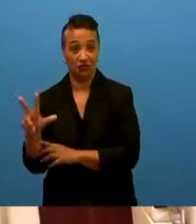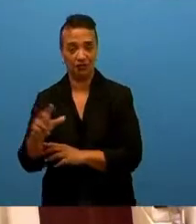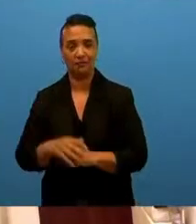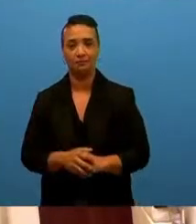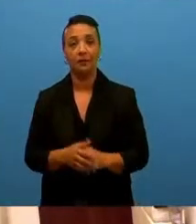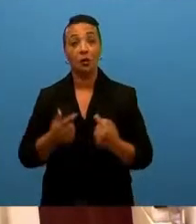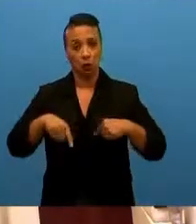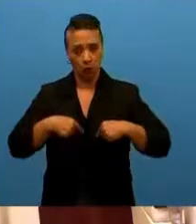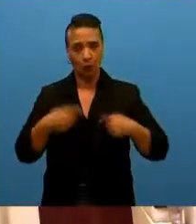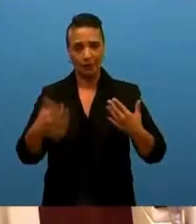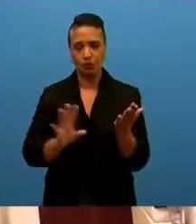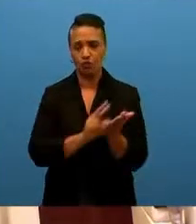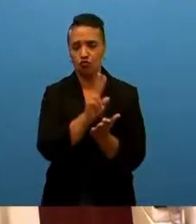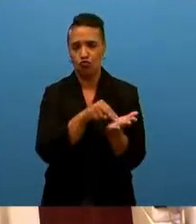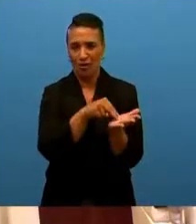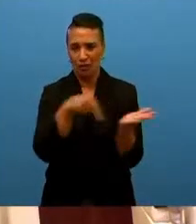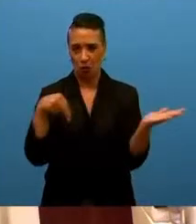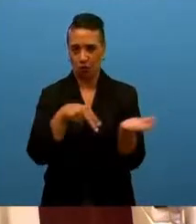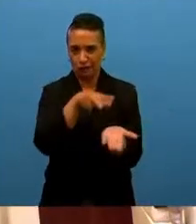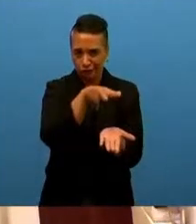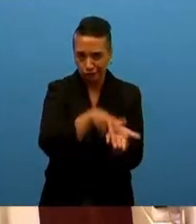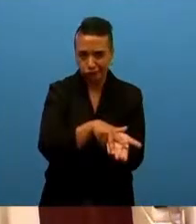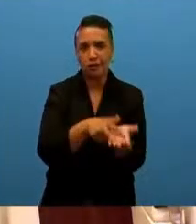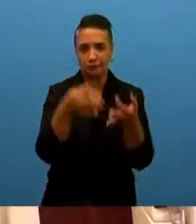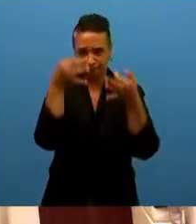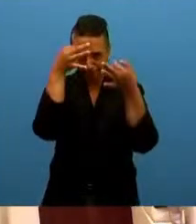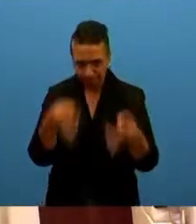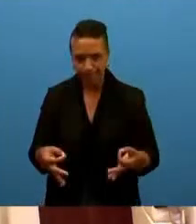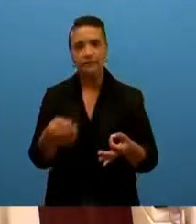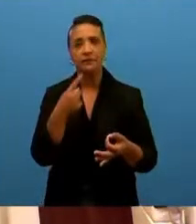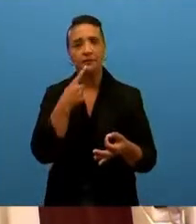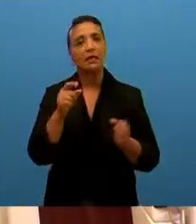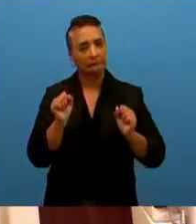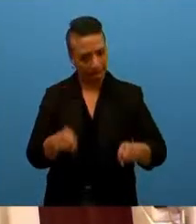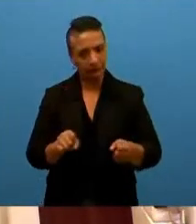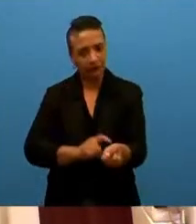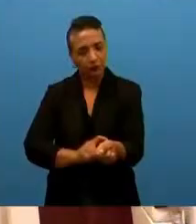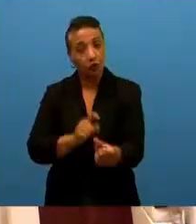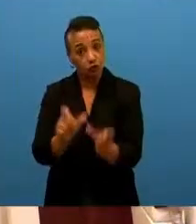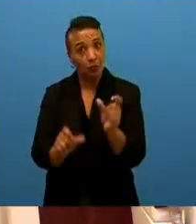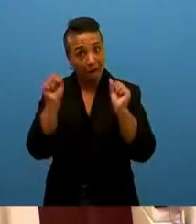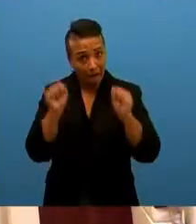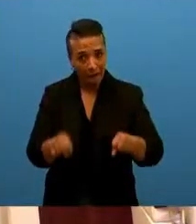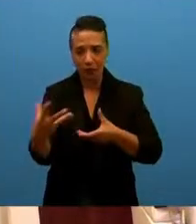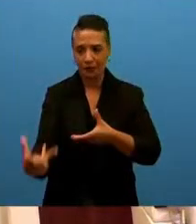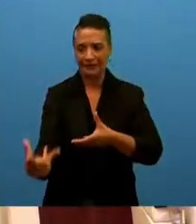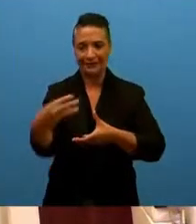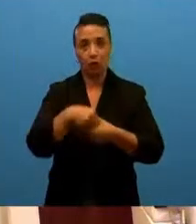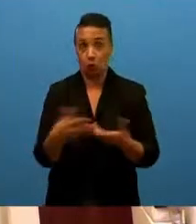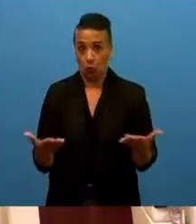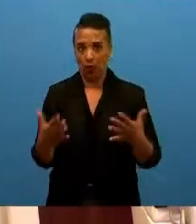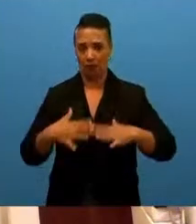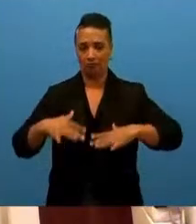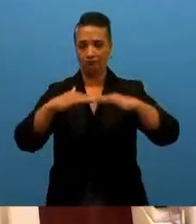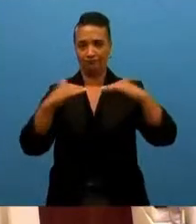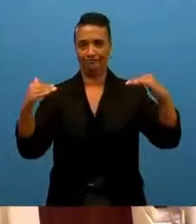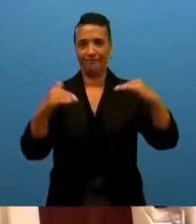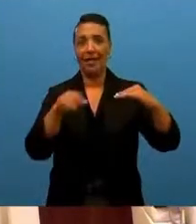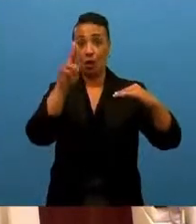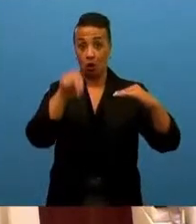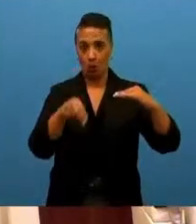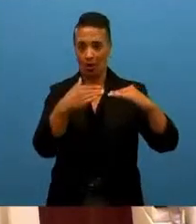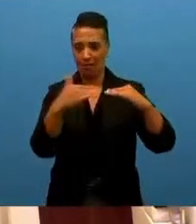draft resolution on enhancing the participation of Indigenous peoples at the United Nations was adopted on